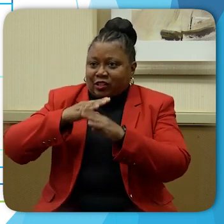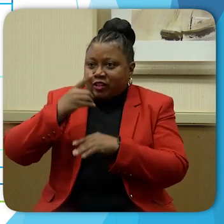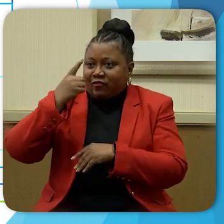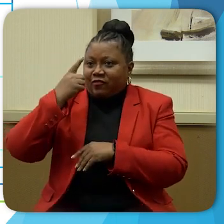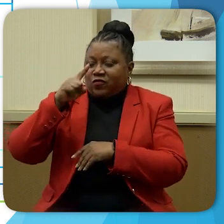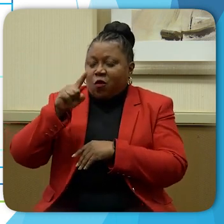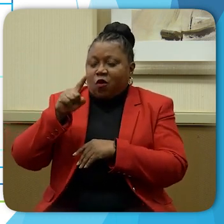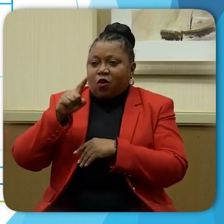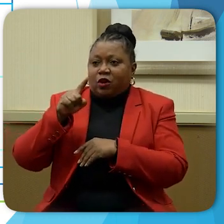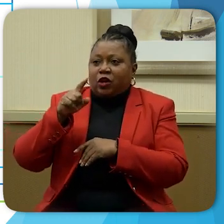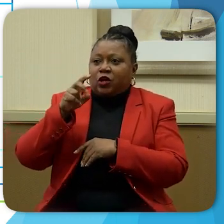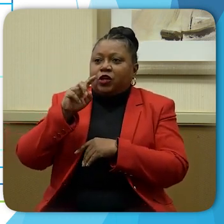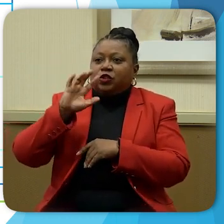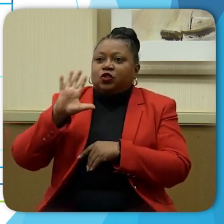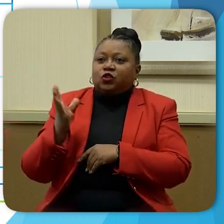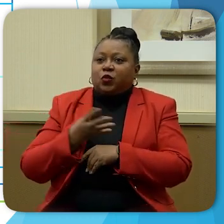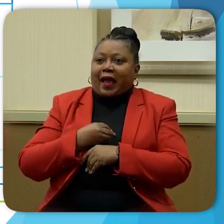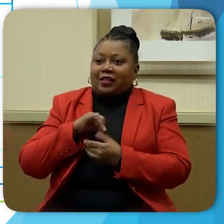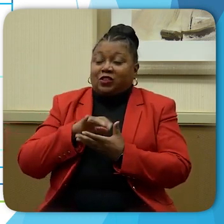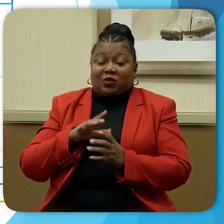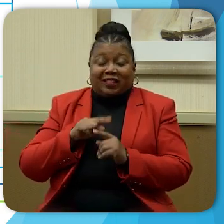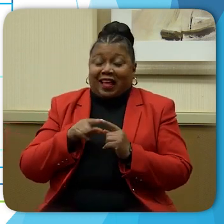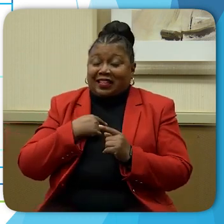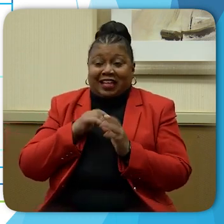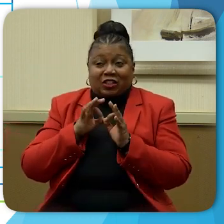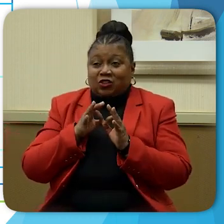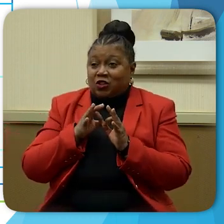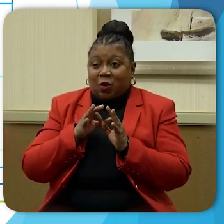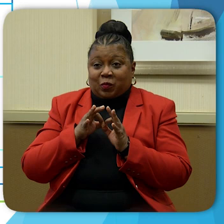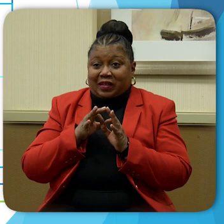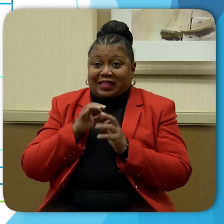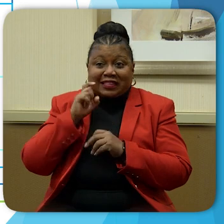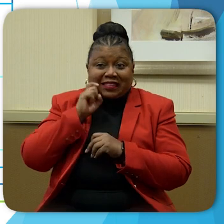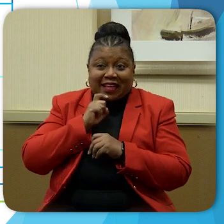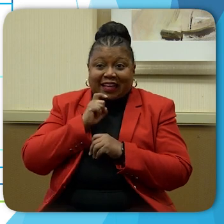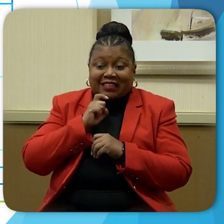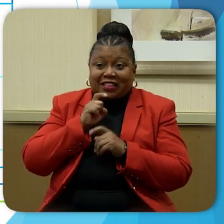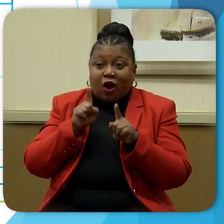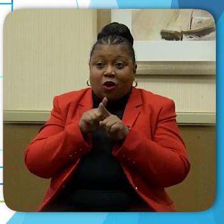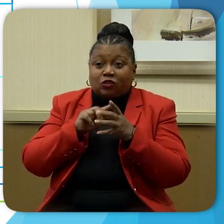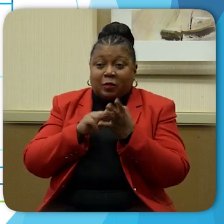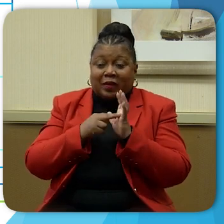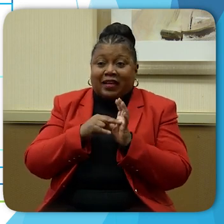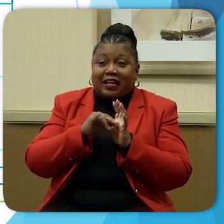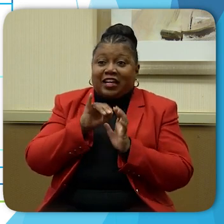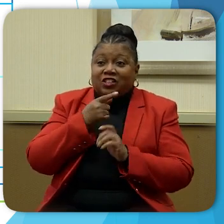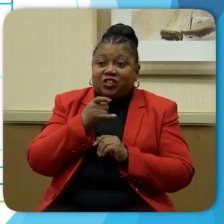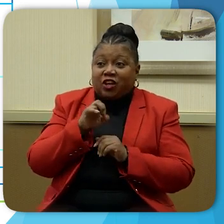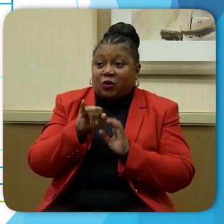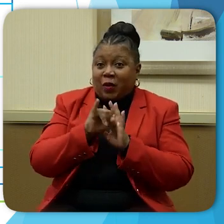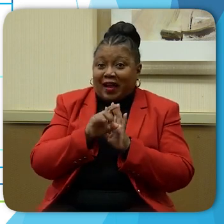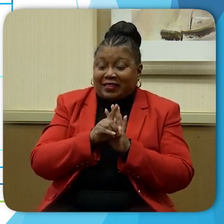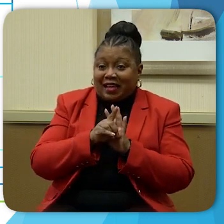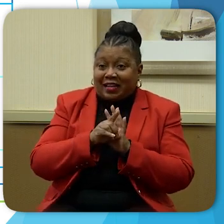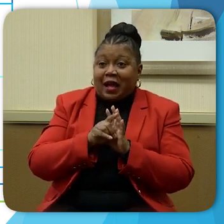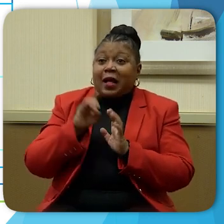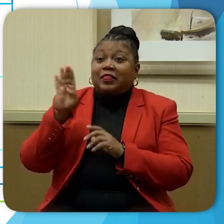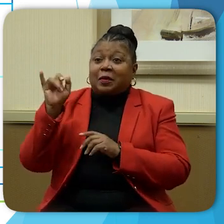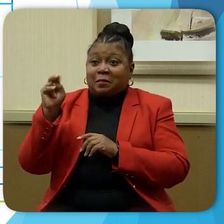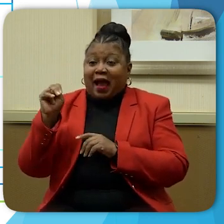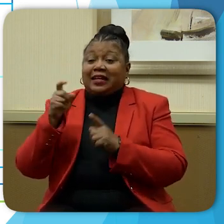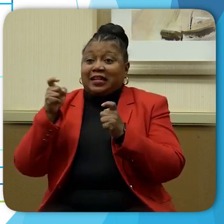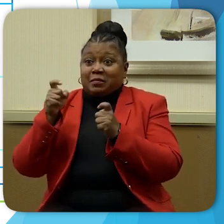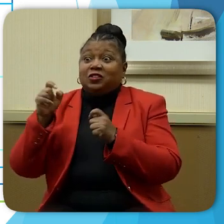for trans students. They didn't interpret sex as to also mean gender identity. The Biden